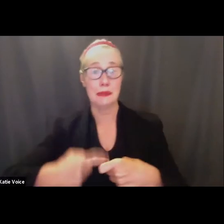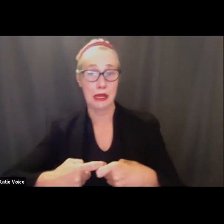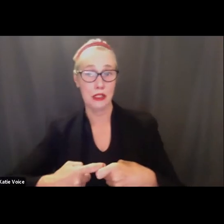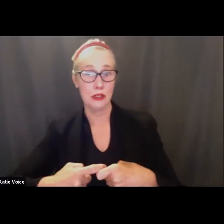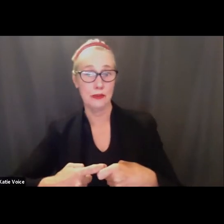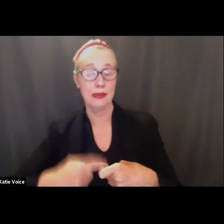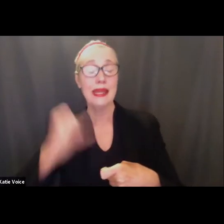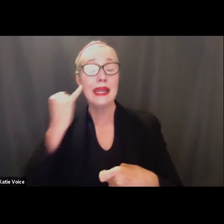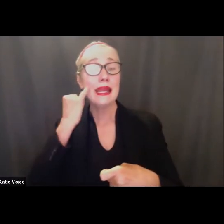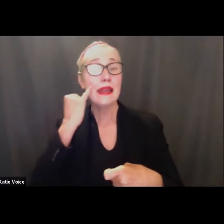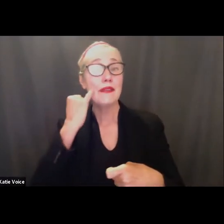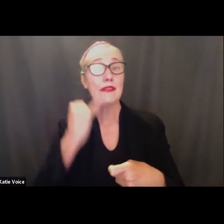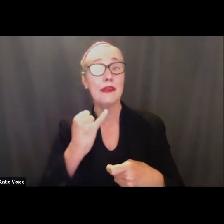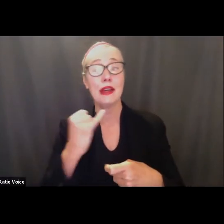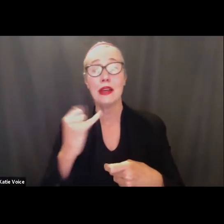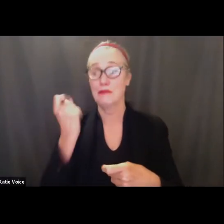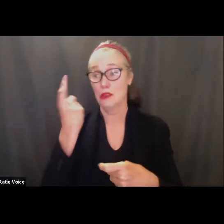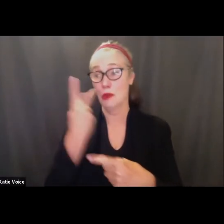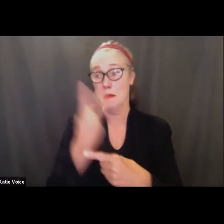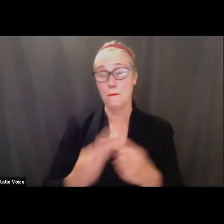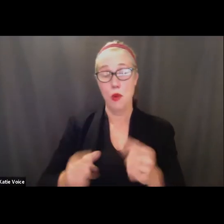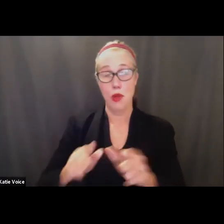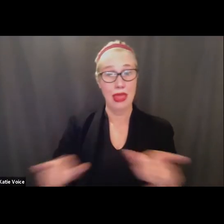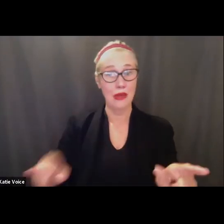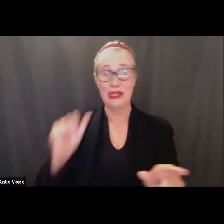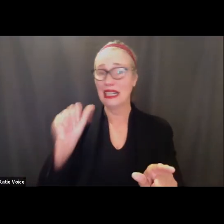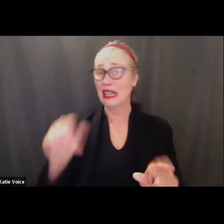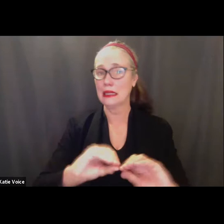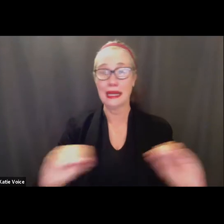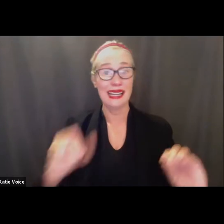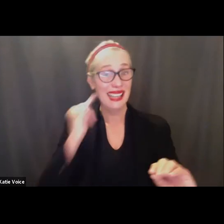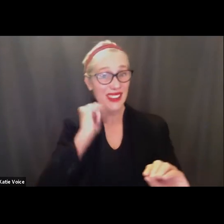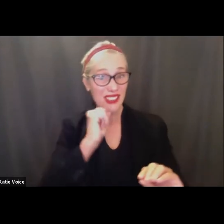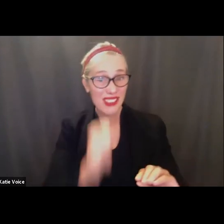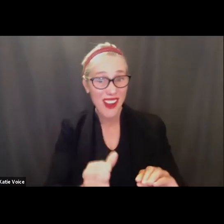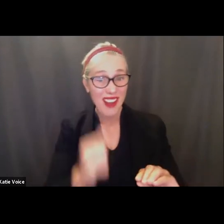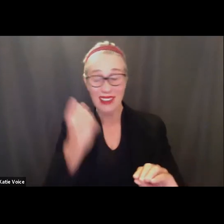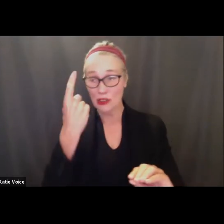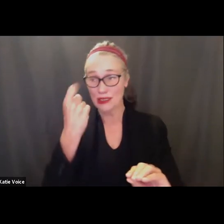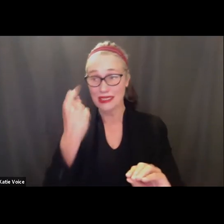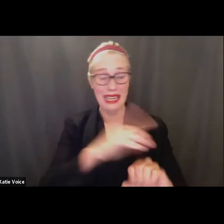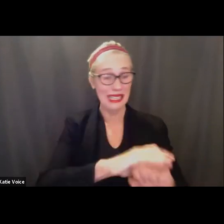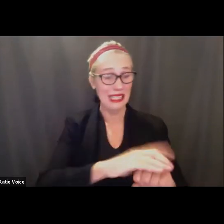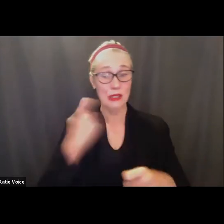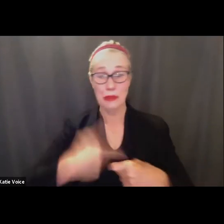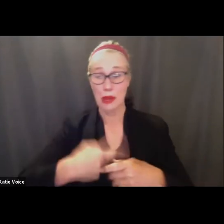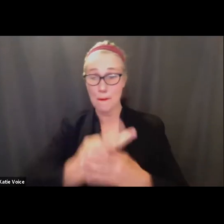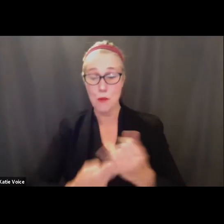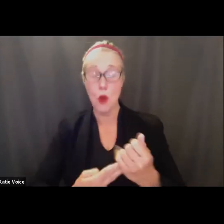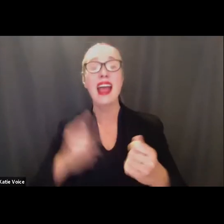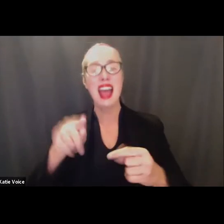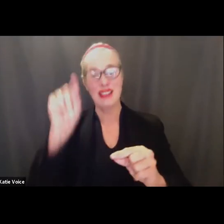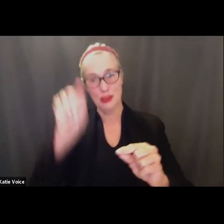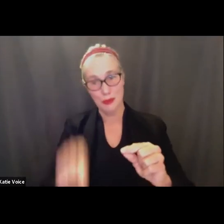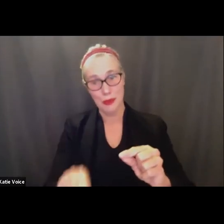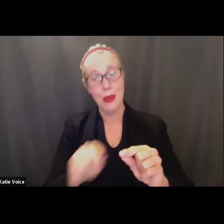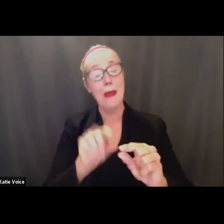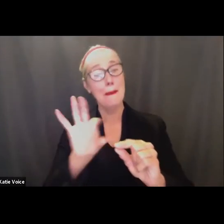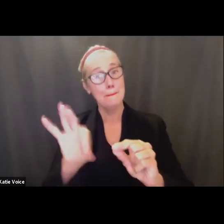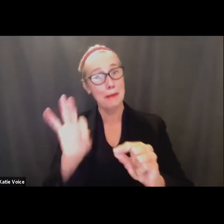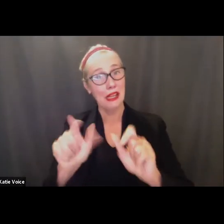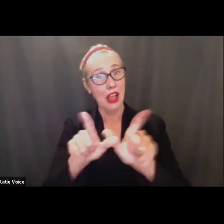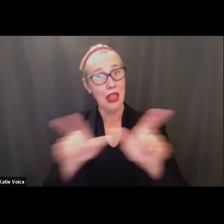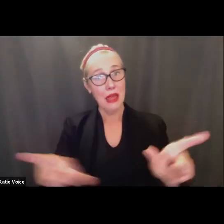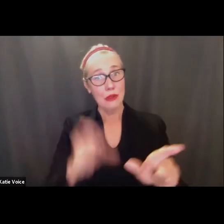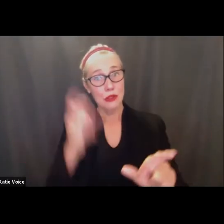bilingual you do not have to click anything if you are not bilingual in english and spanish you will have to select your language in order to hear the interpretation